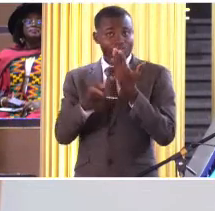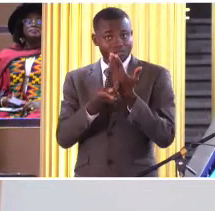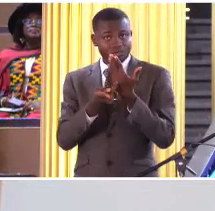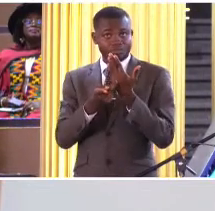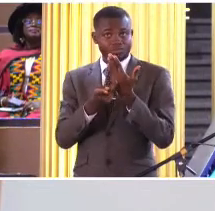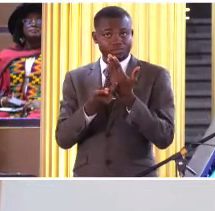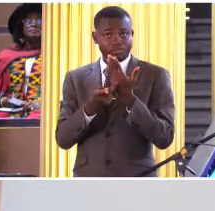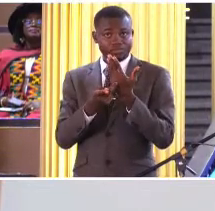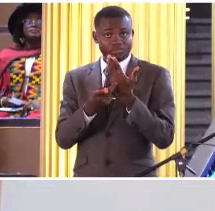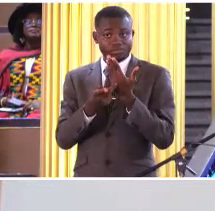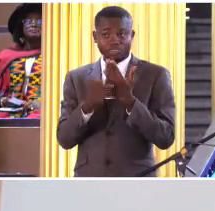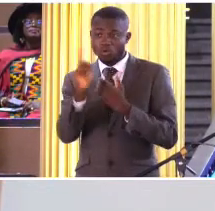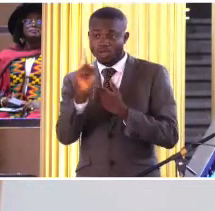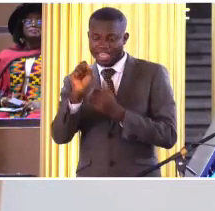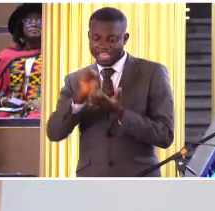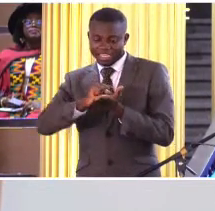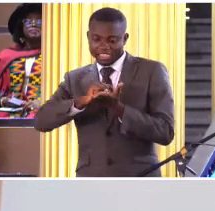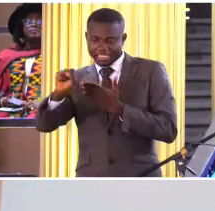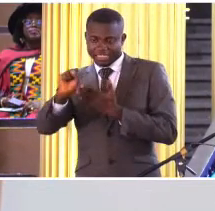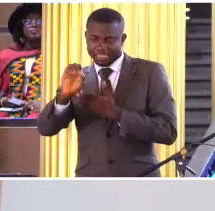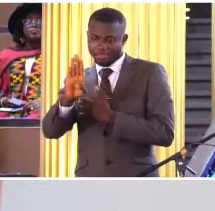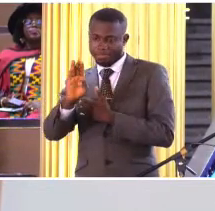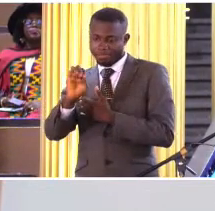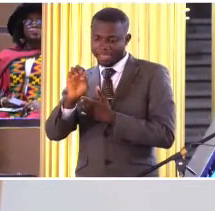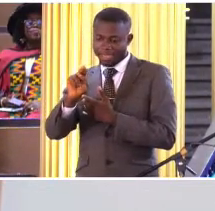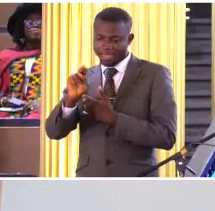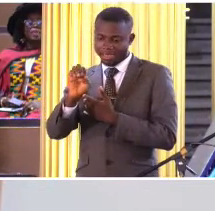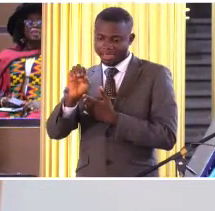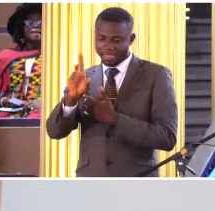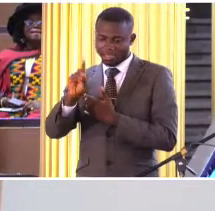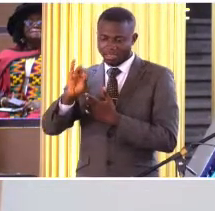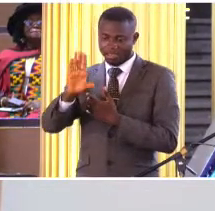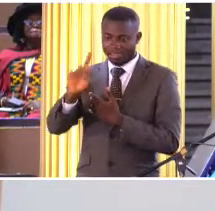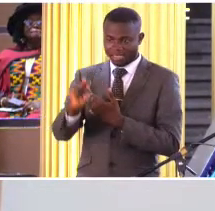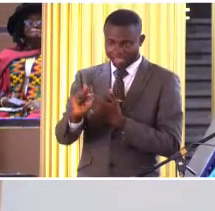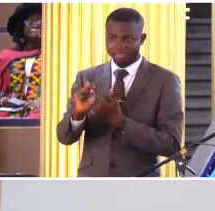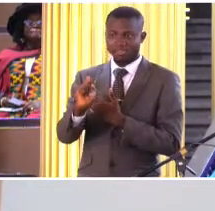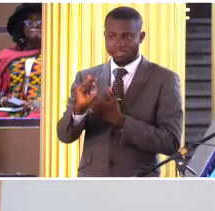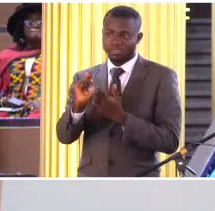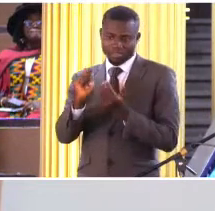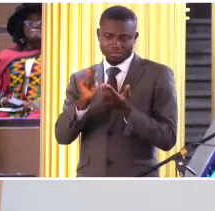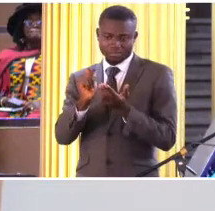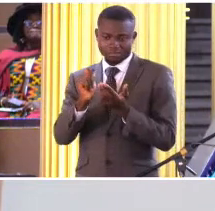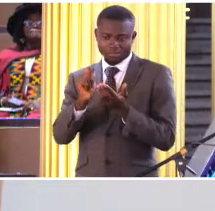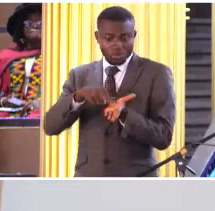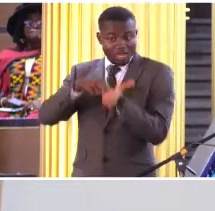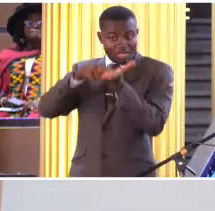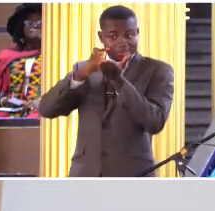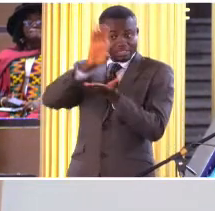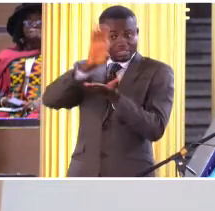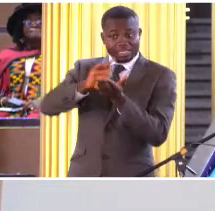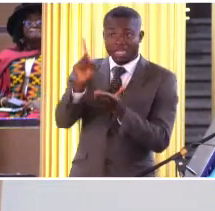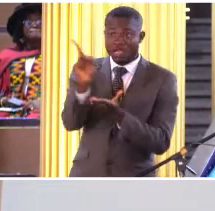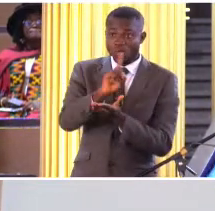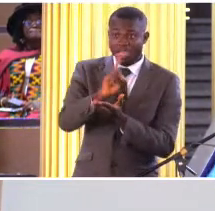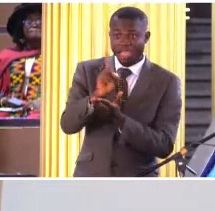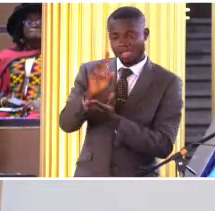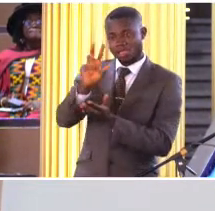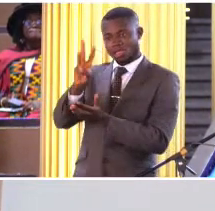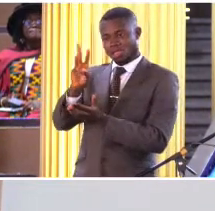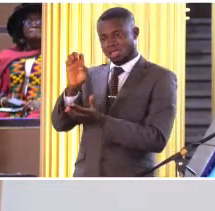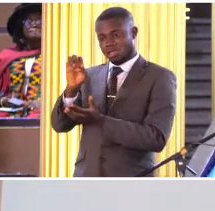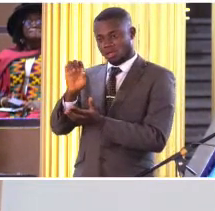St. Benedict Rehabilitation Center, Roman Catholic Mission Hospital, Ogoja, Cross River